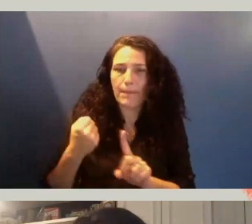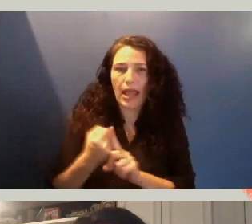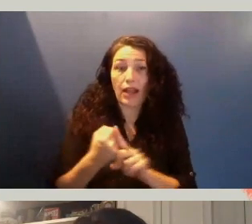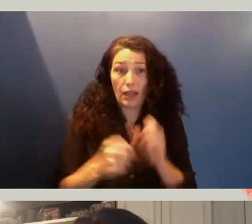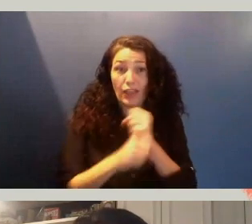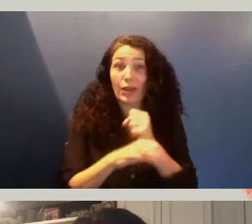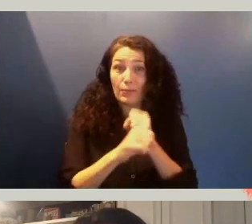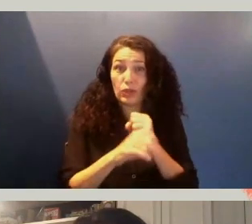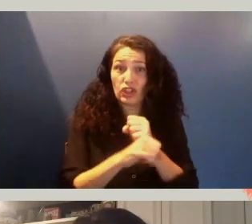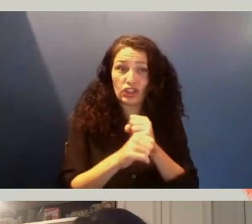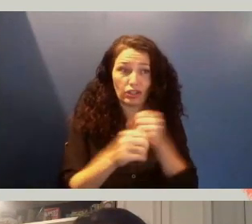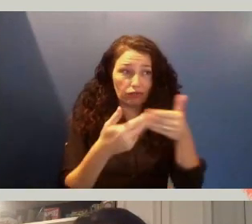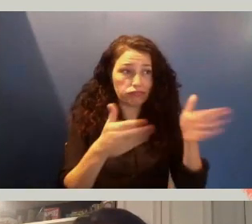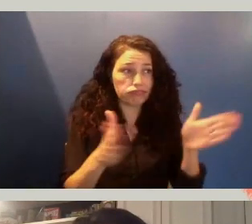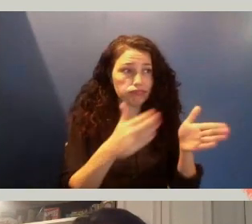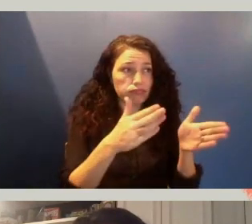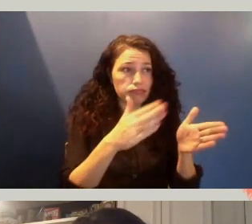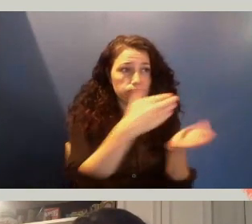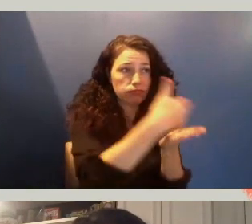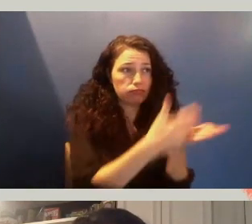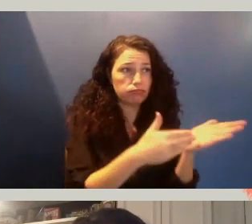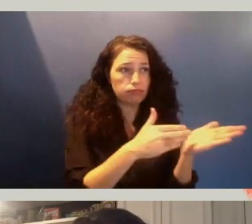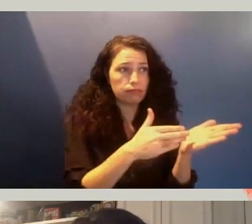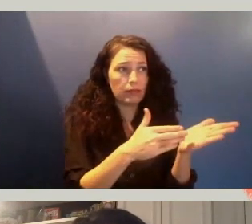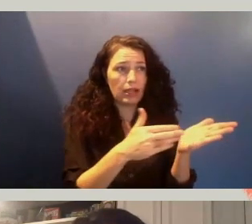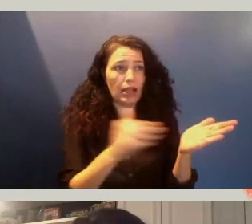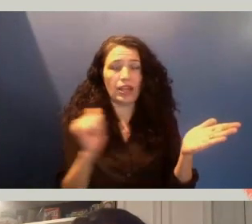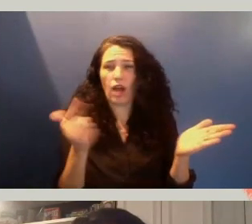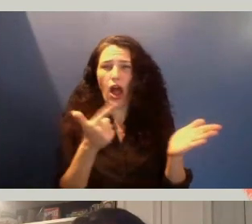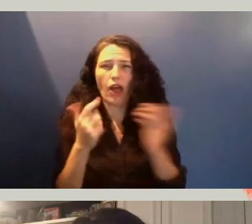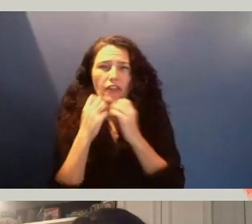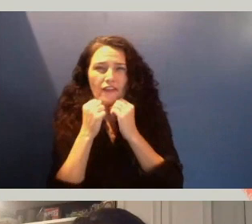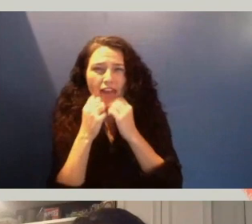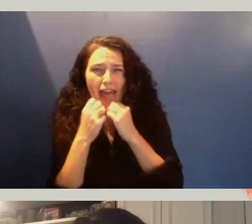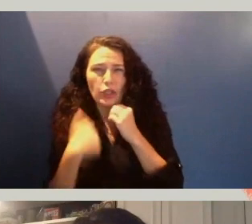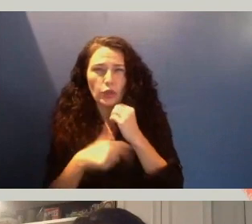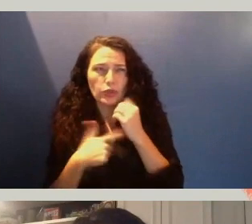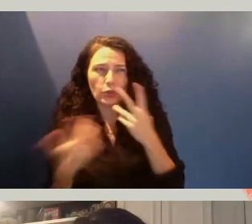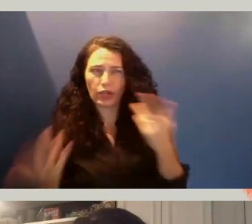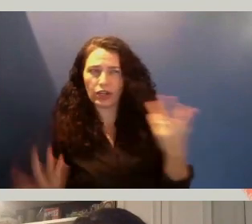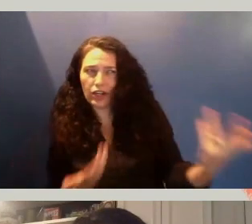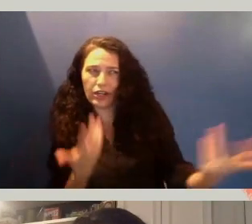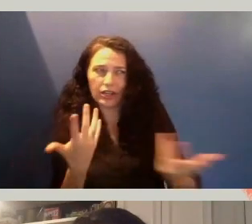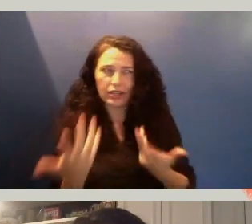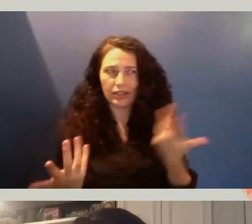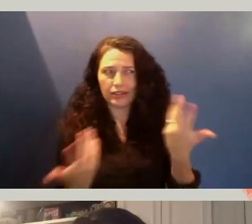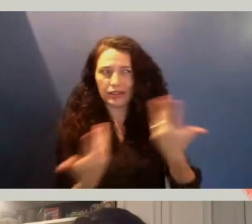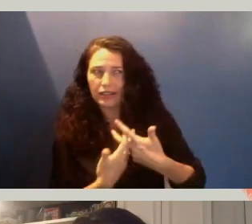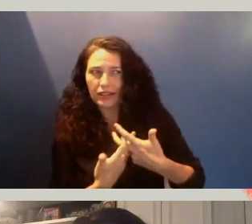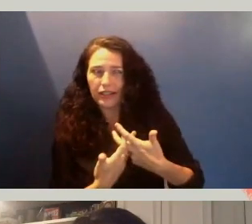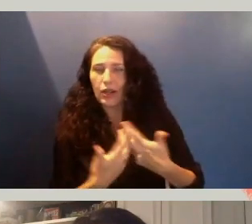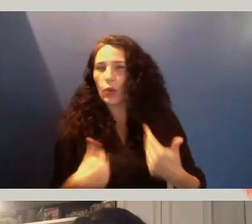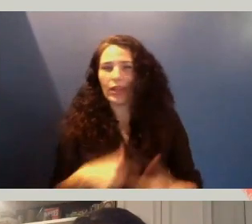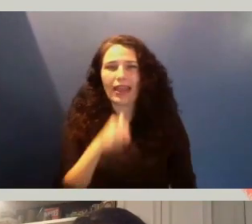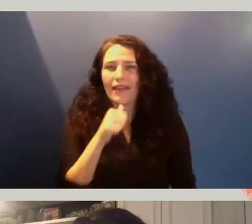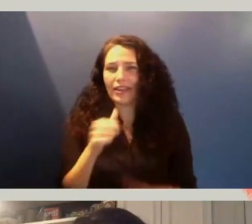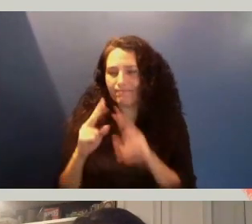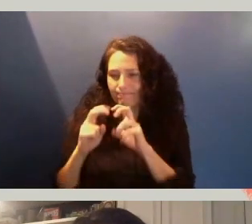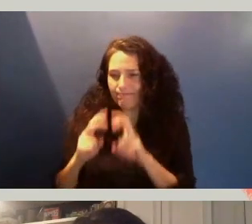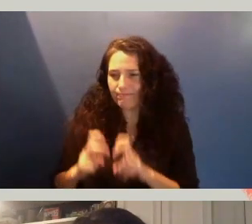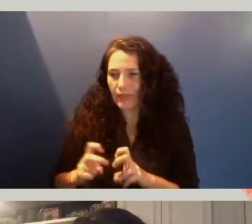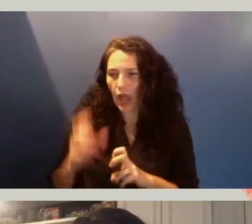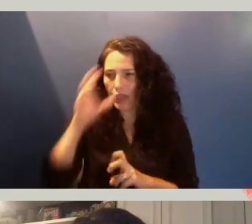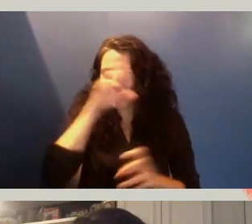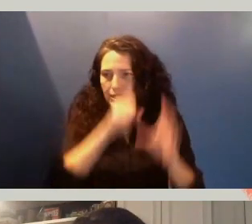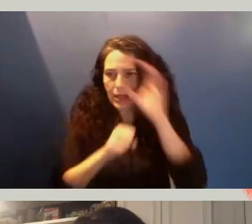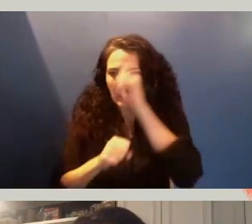operating with. I don't think we have adequately examined the assumptions that underlie equity